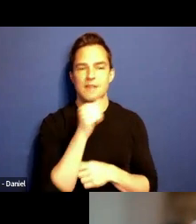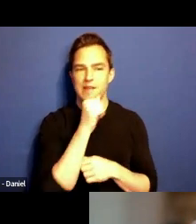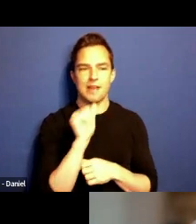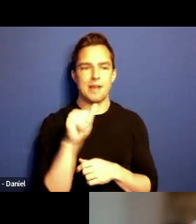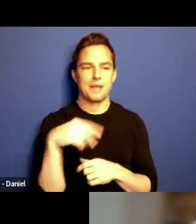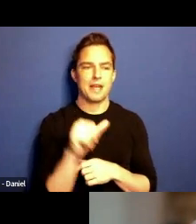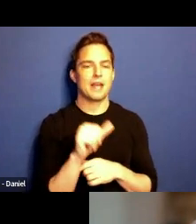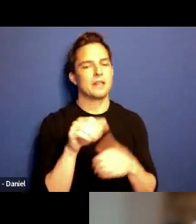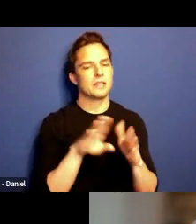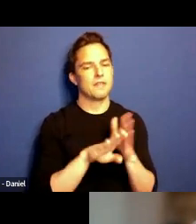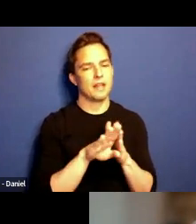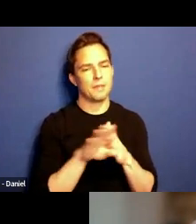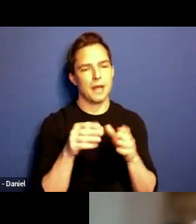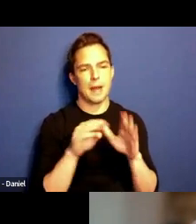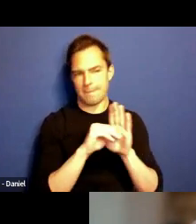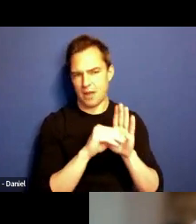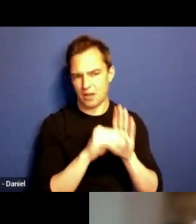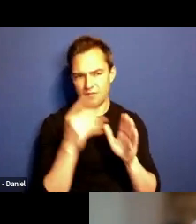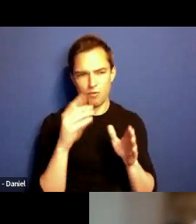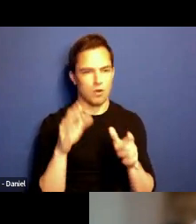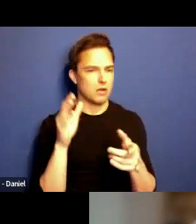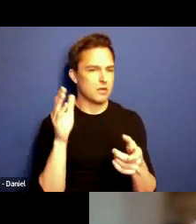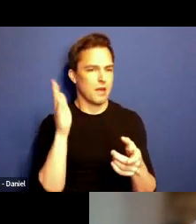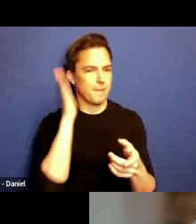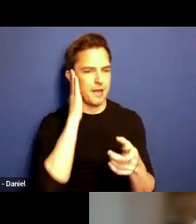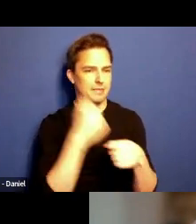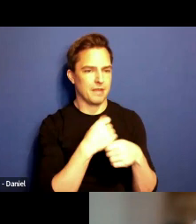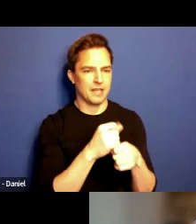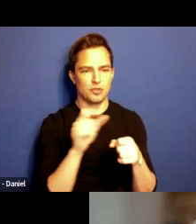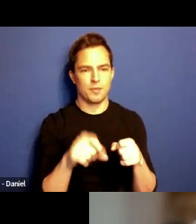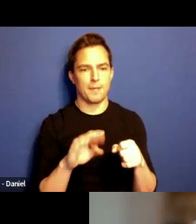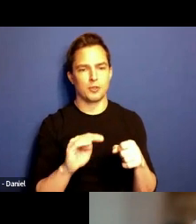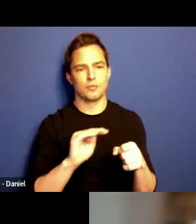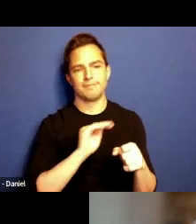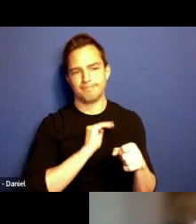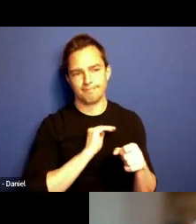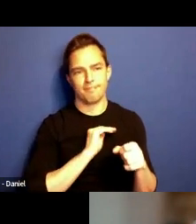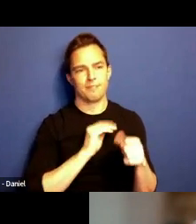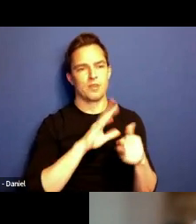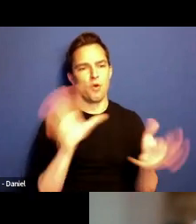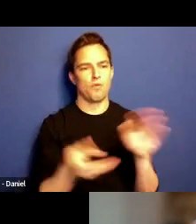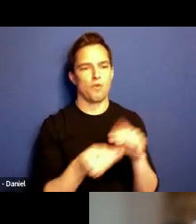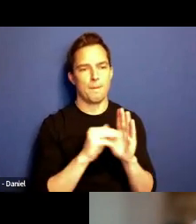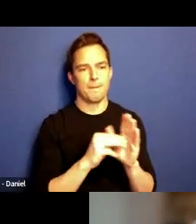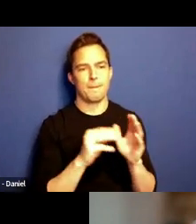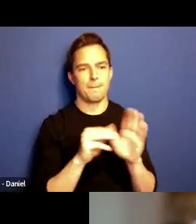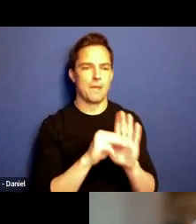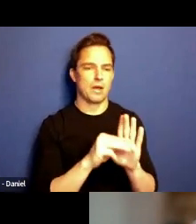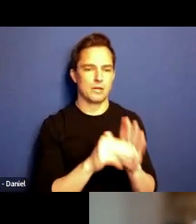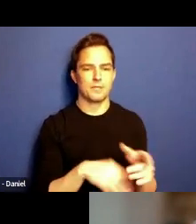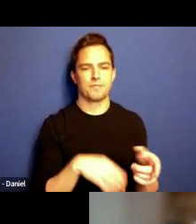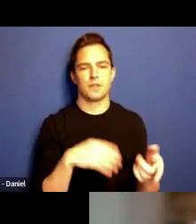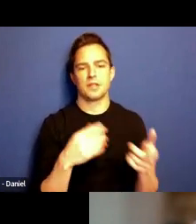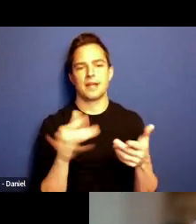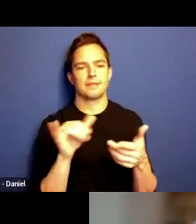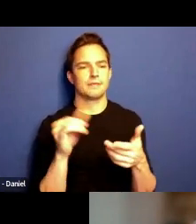many beds are needed that really takes account the overall system. So looking at if you've got a robust crisis system, if